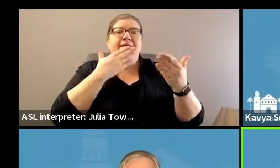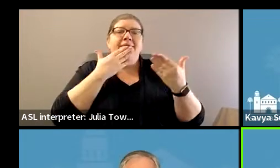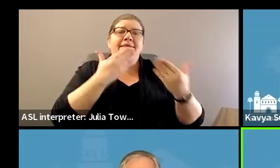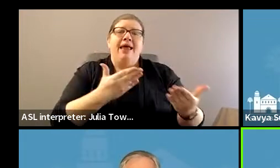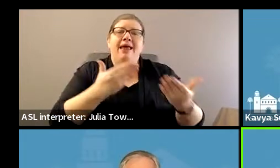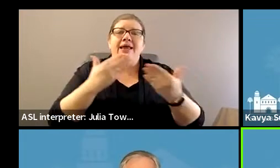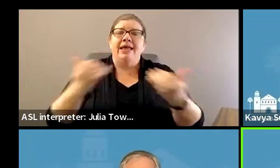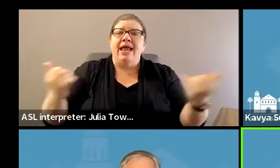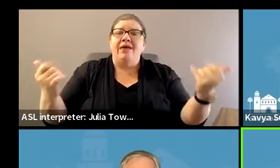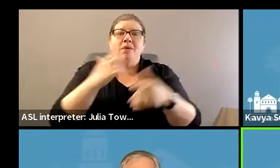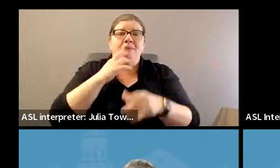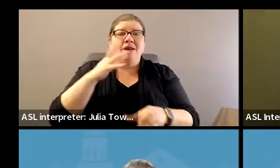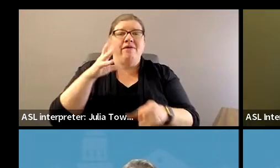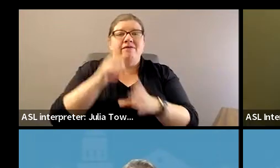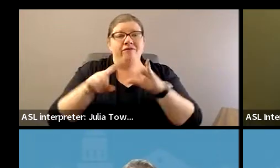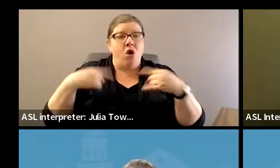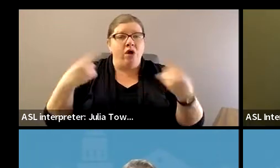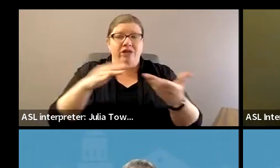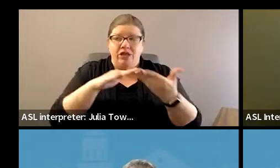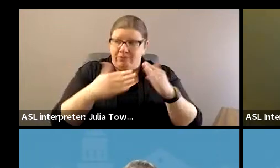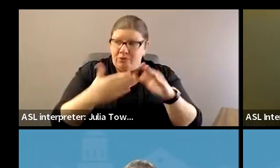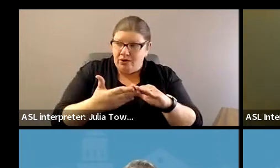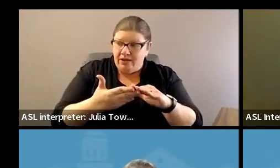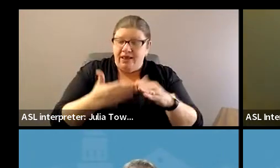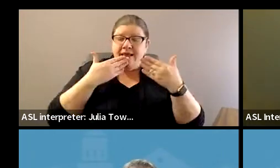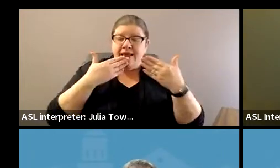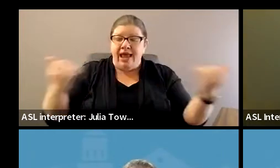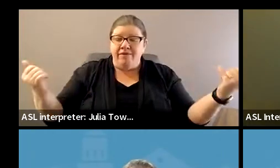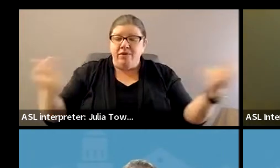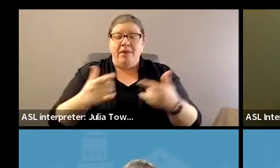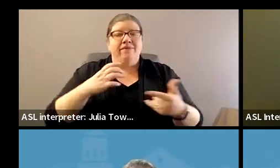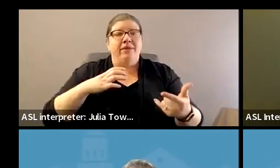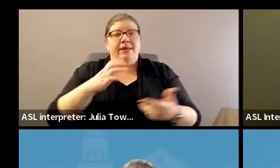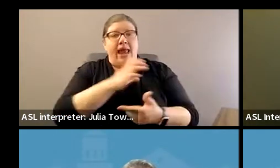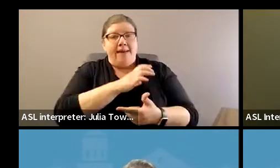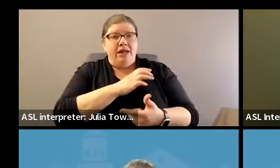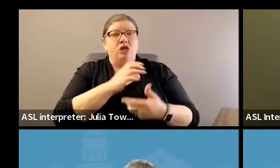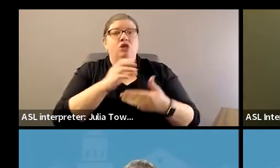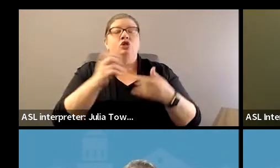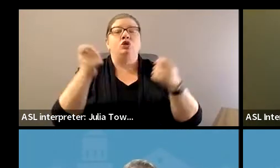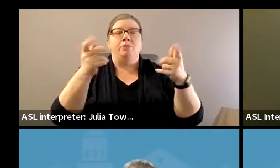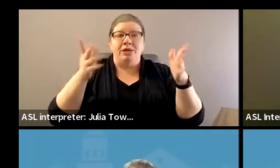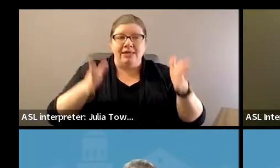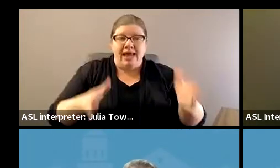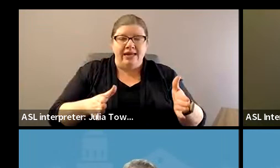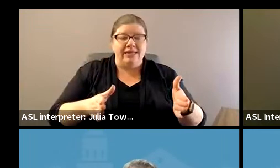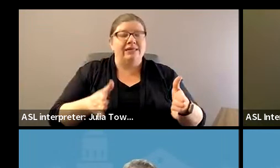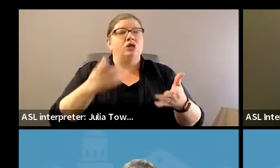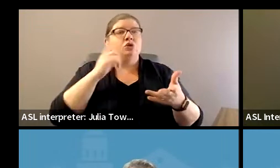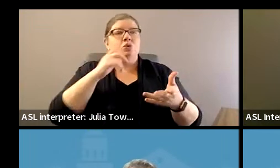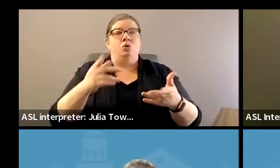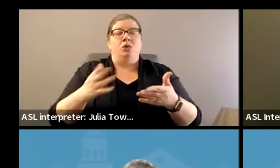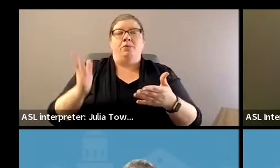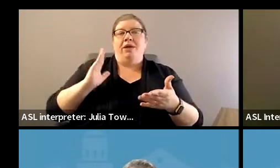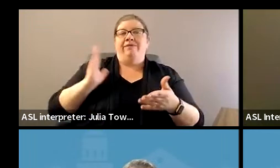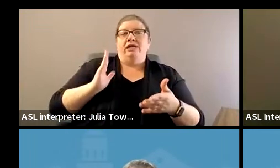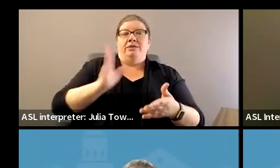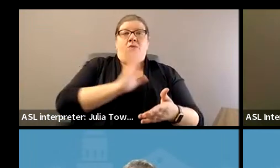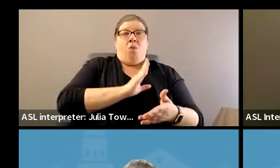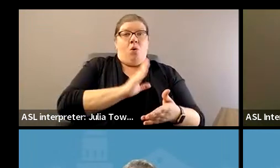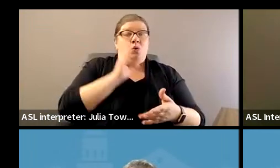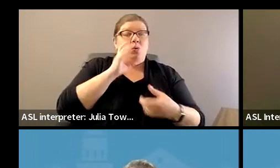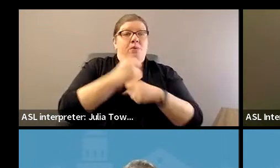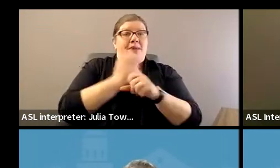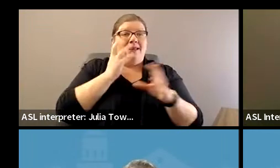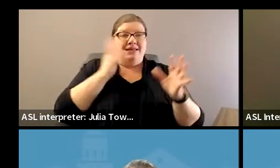been so involved in it from the community. I want to thank everyone from the cabinet to the superintendent to the previous board who made